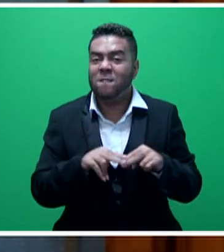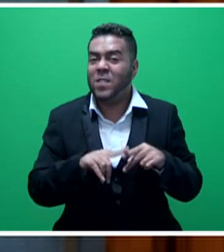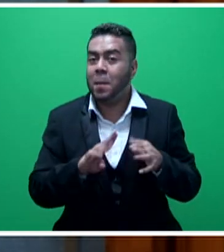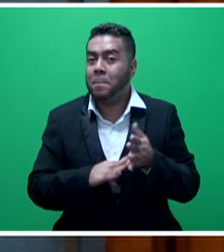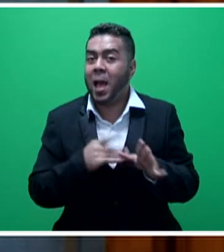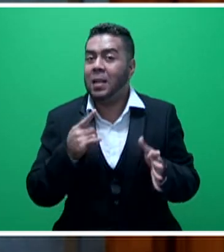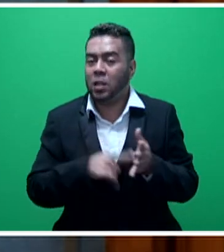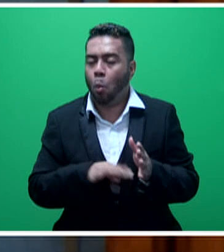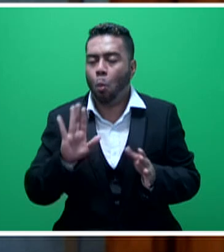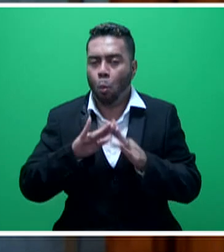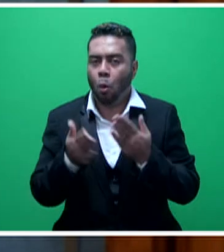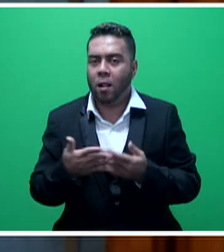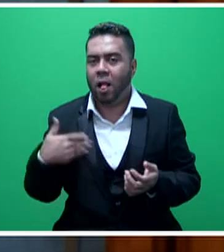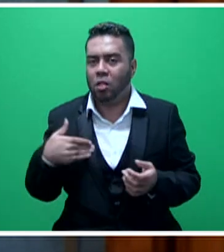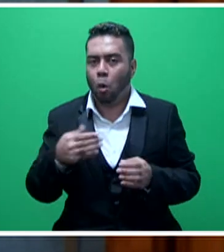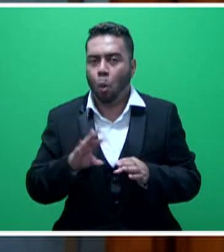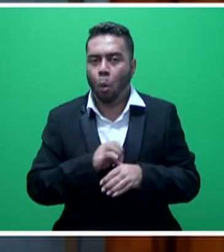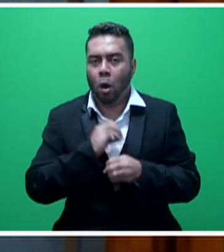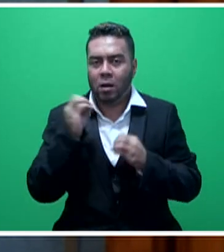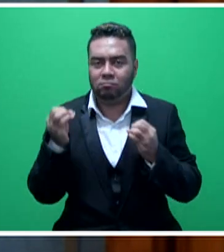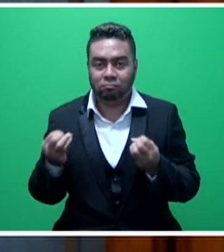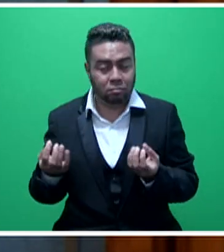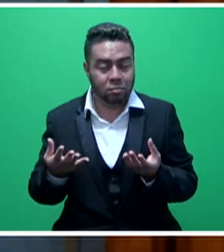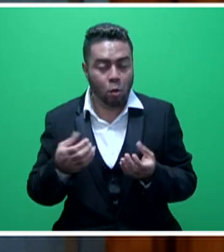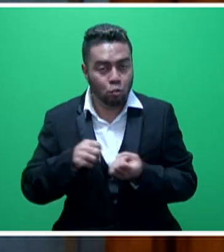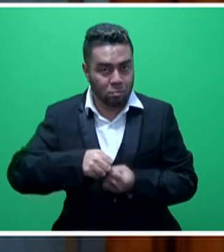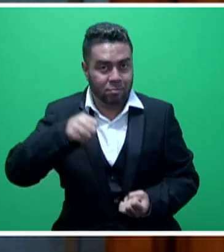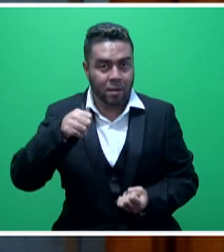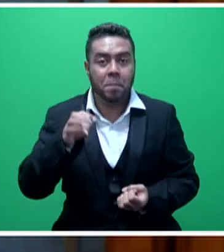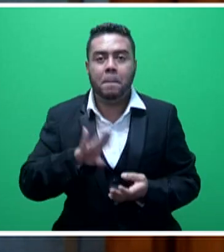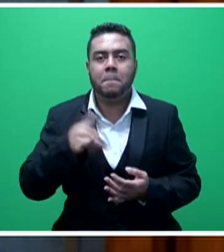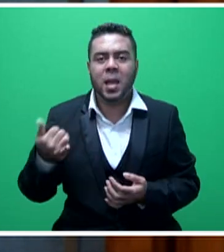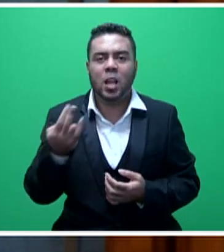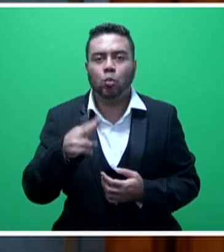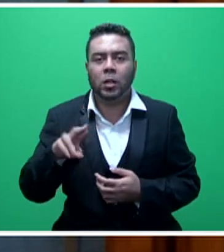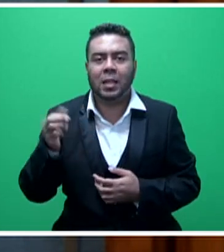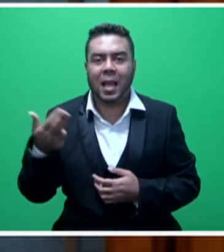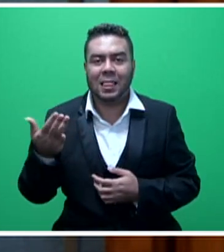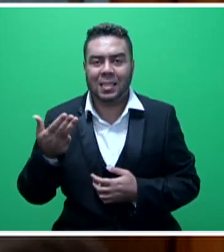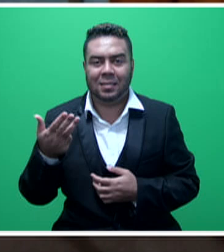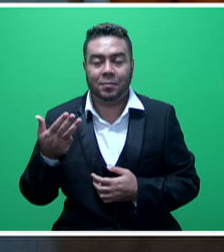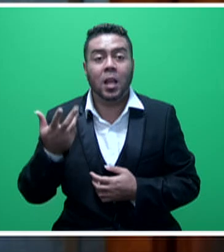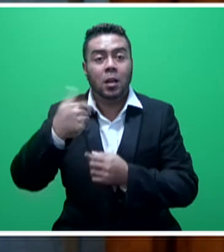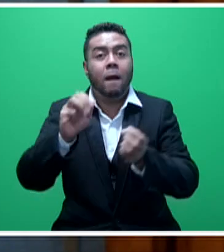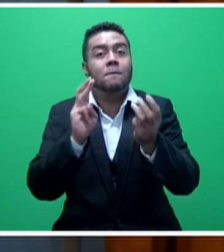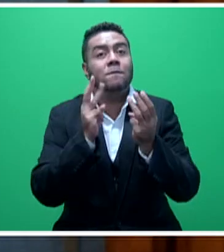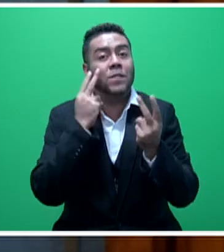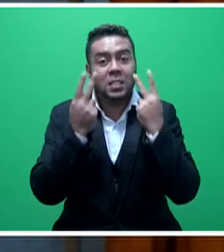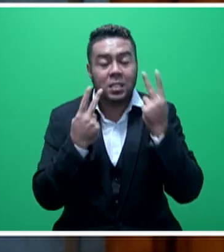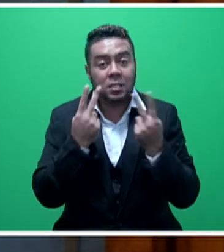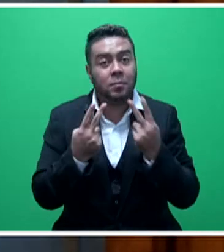Organization accreditation in May of 2019. It visits maritime and rural